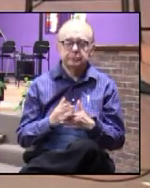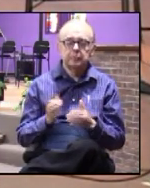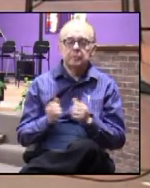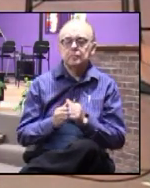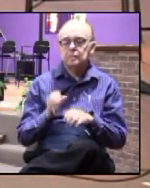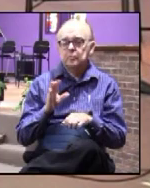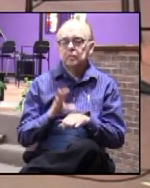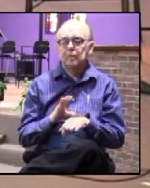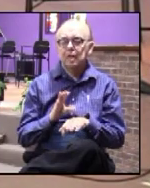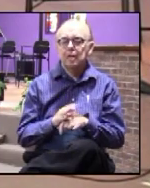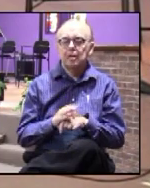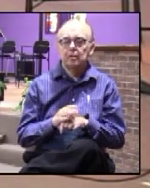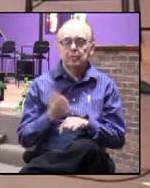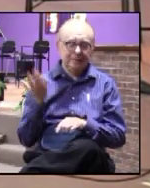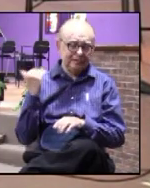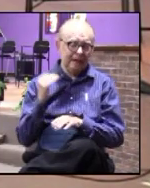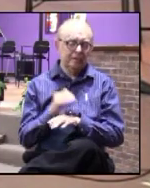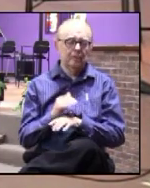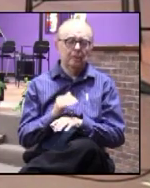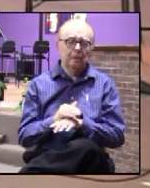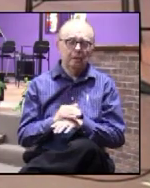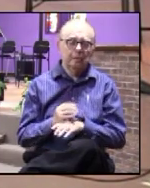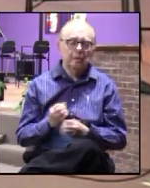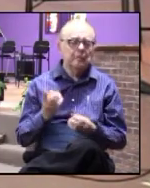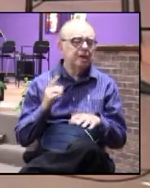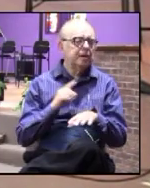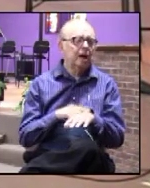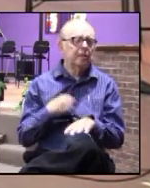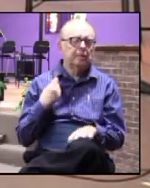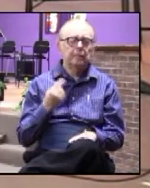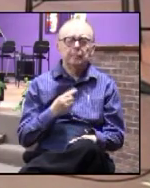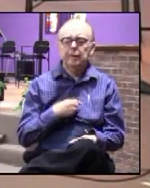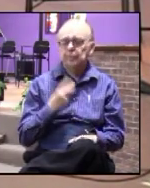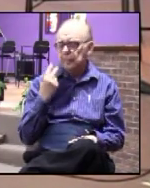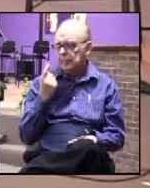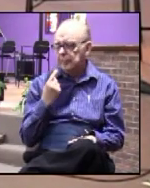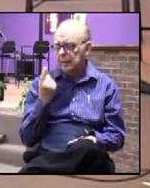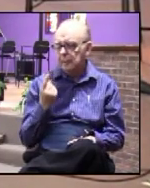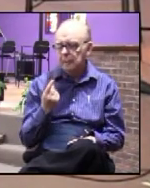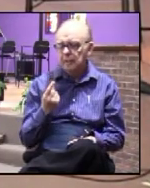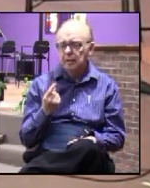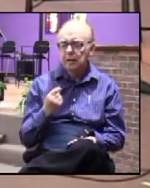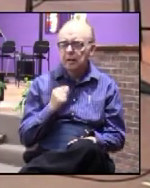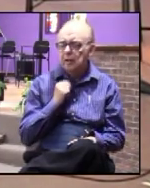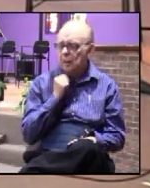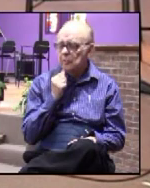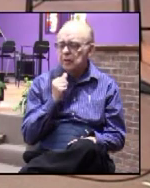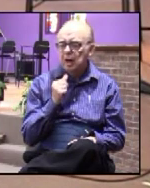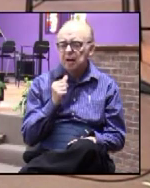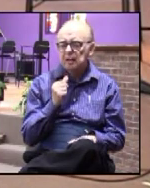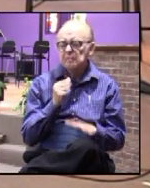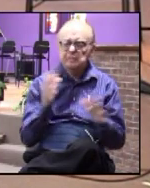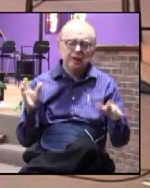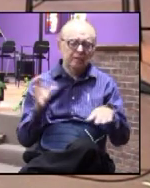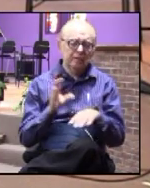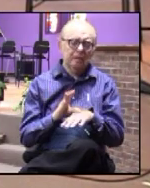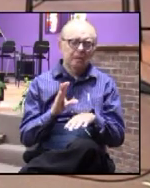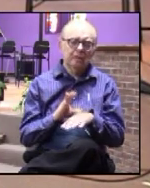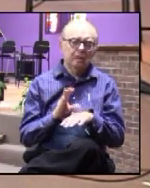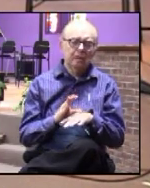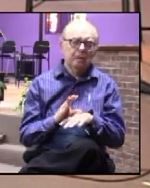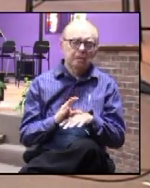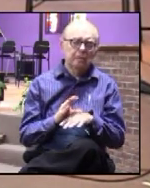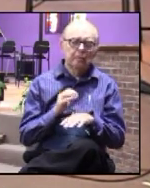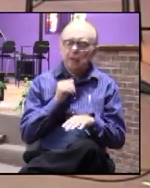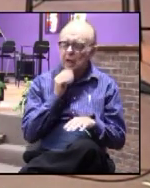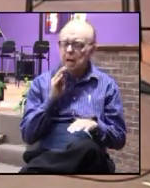church last night, you know, a lot of times when people think, we're not a big church, we're not a mega church, we don't